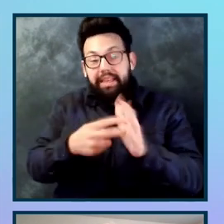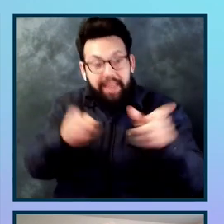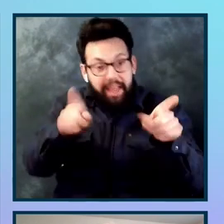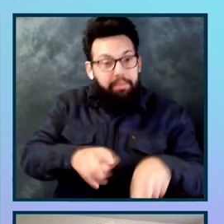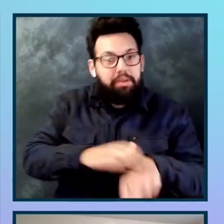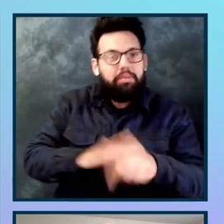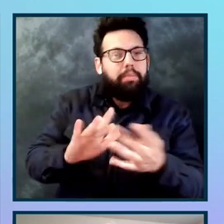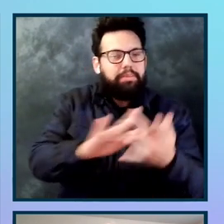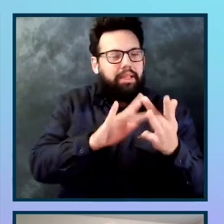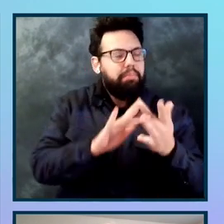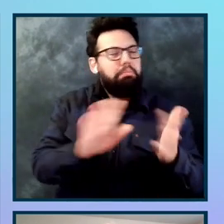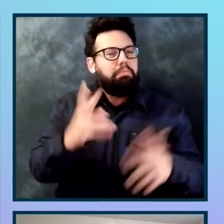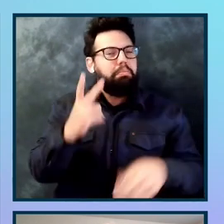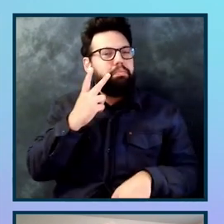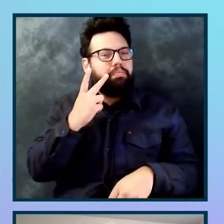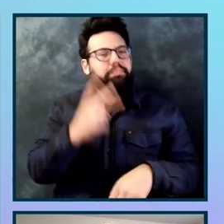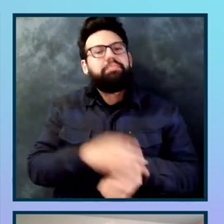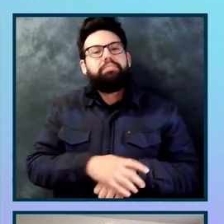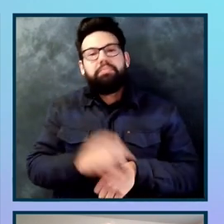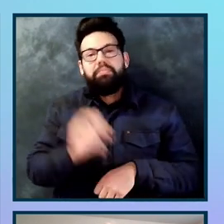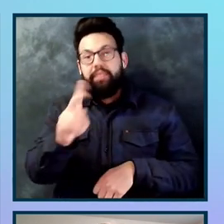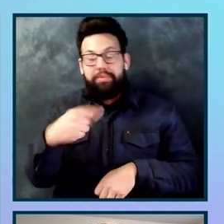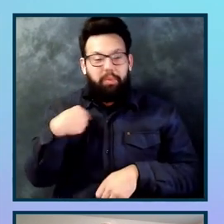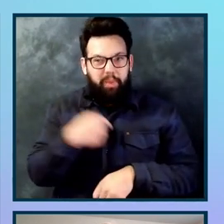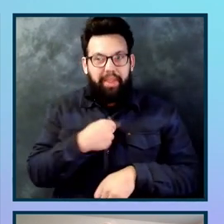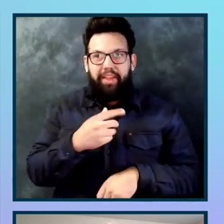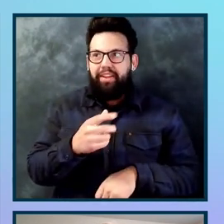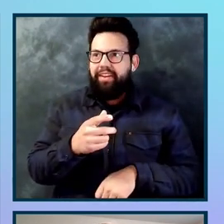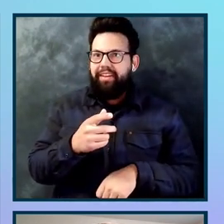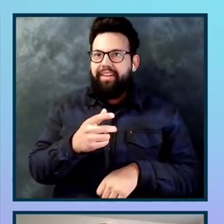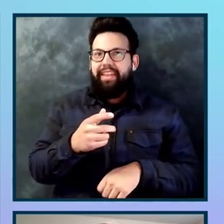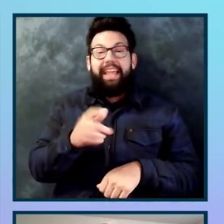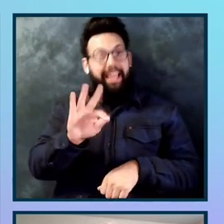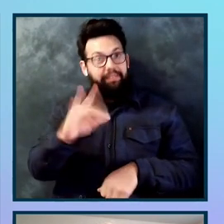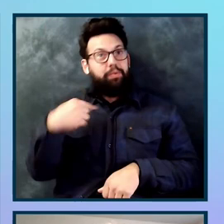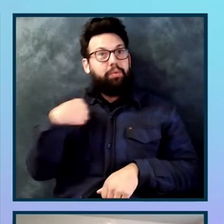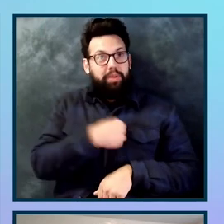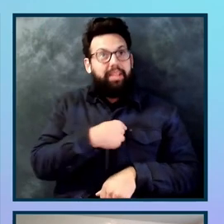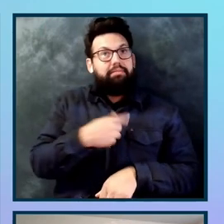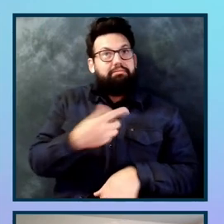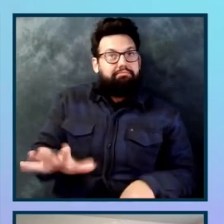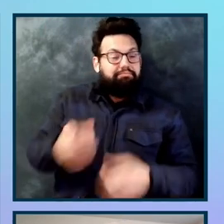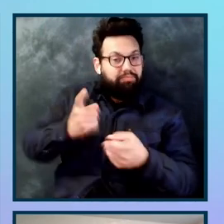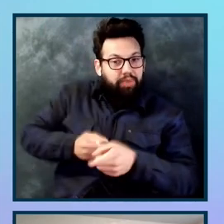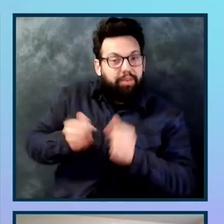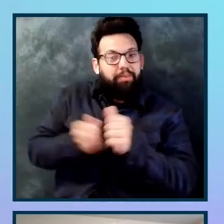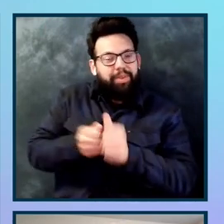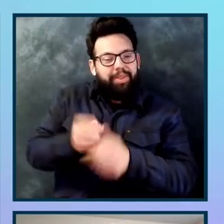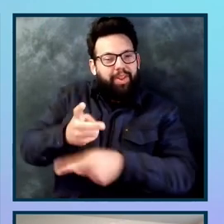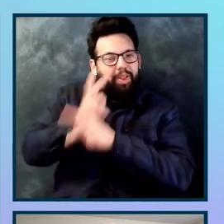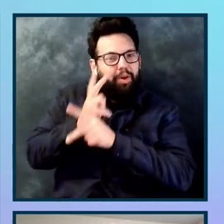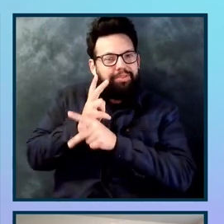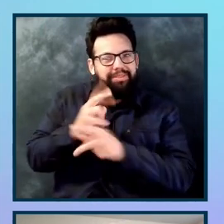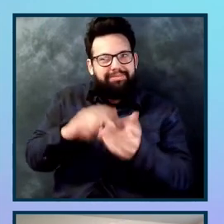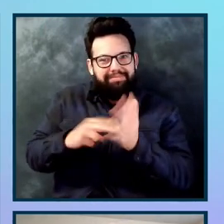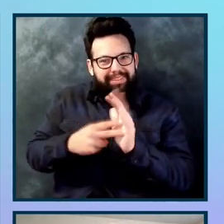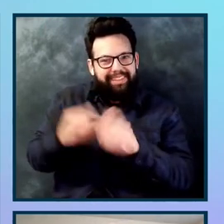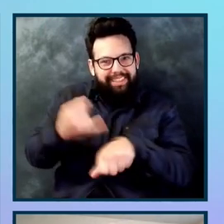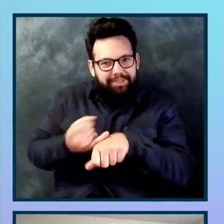We're accruing interest as we speak. So let's continue our journey for that toolbar. Web Accessibility Guidelines Heading Level